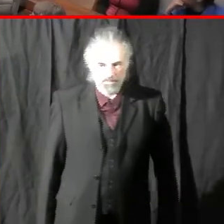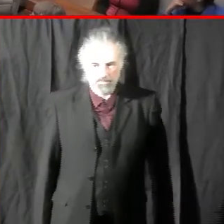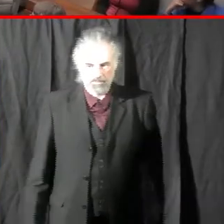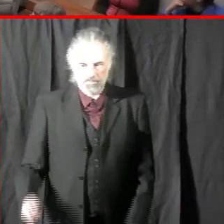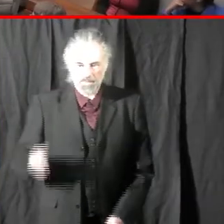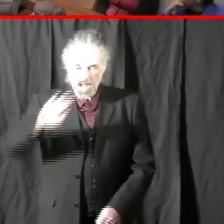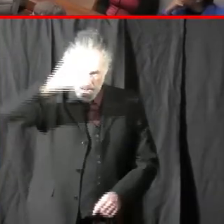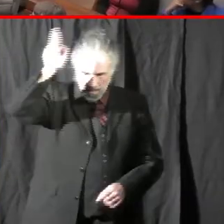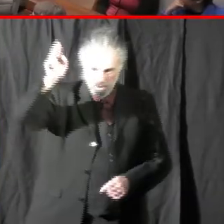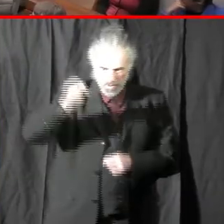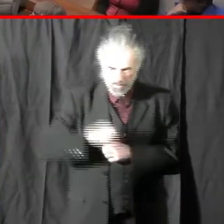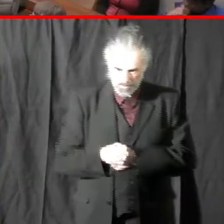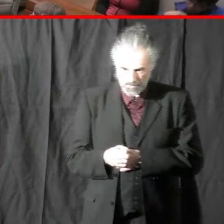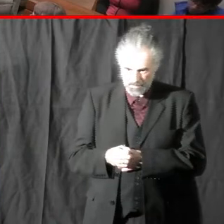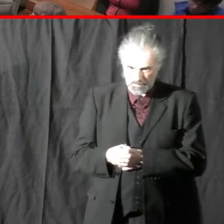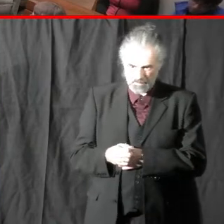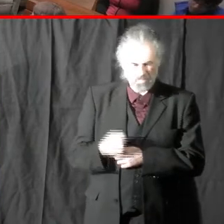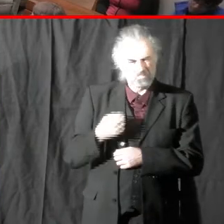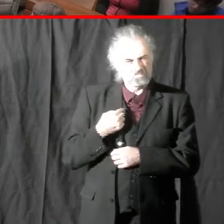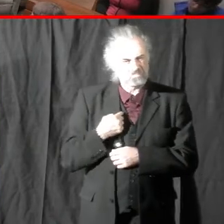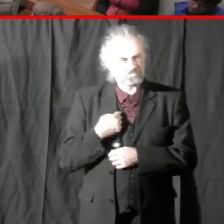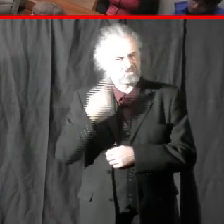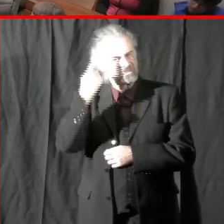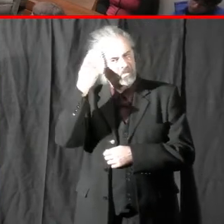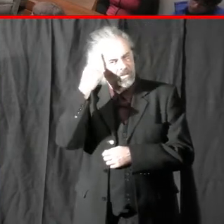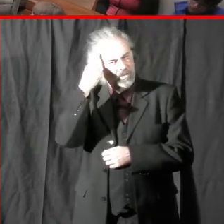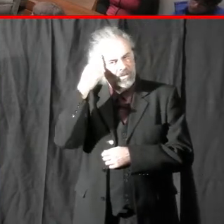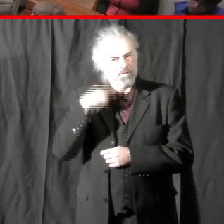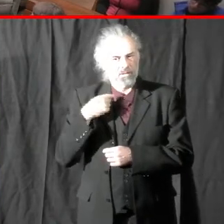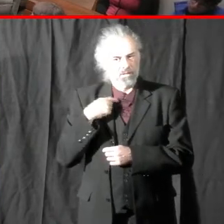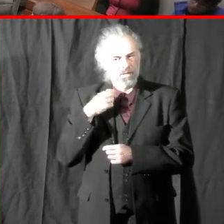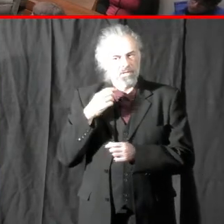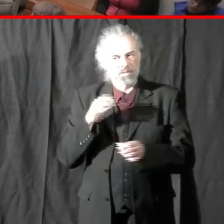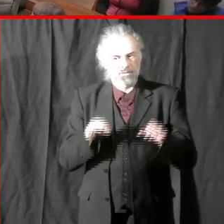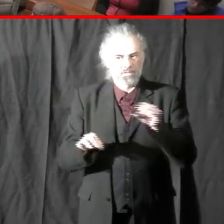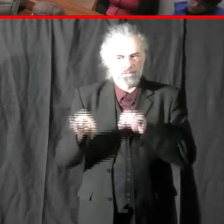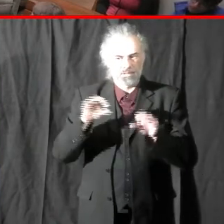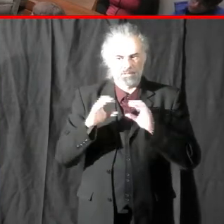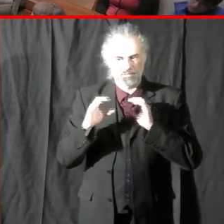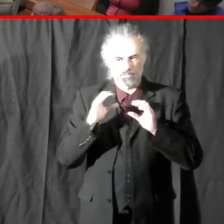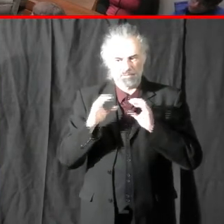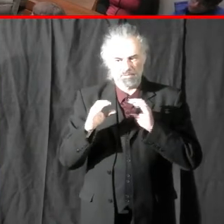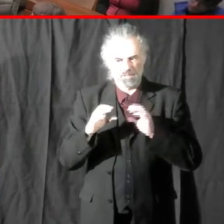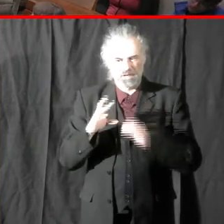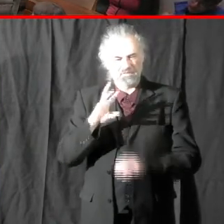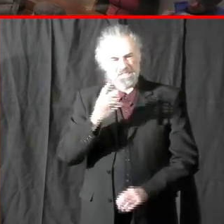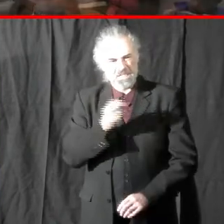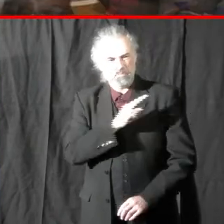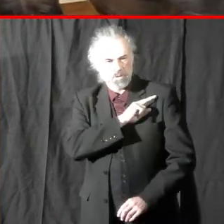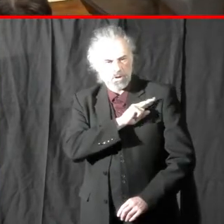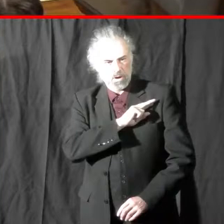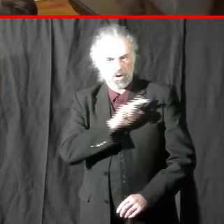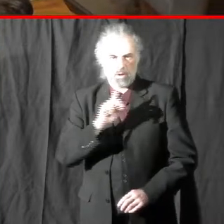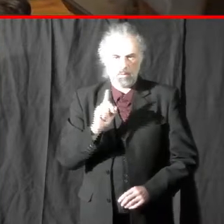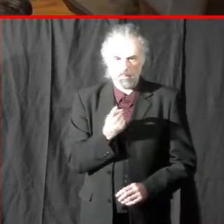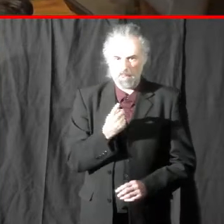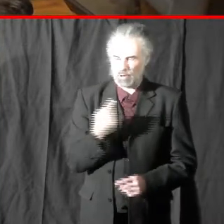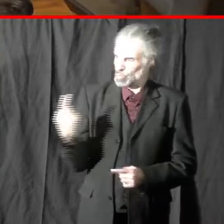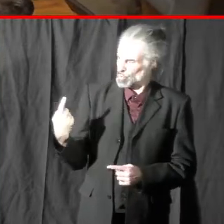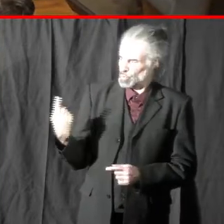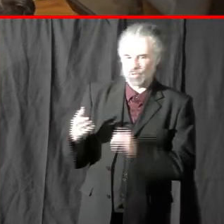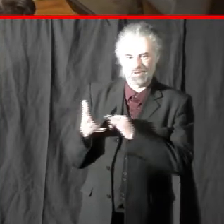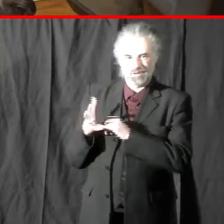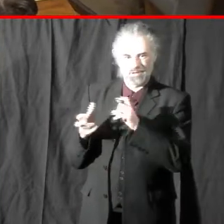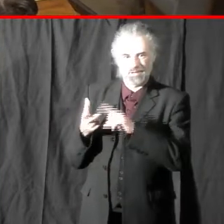Hello. I think that the science communicator obviously has some responsibility, but there is the scientist on one end and